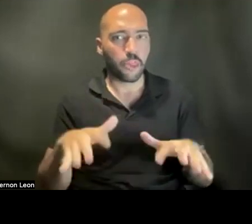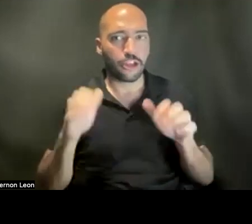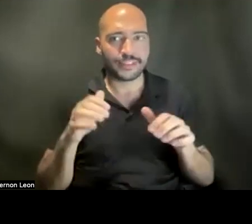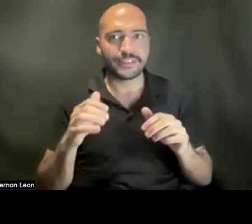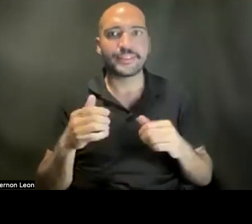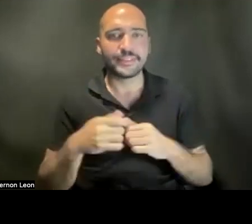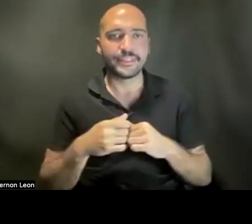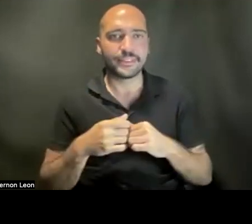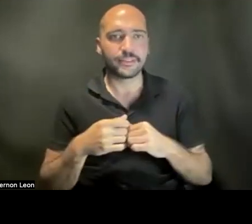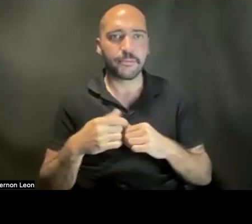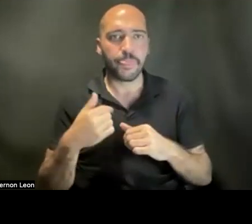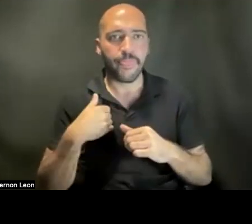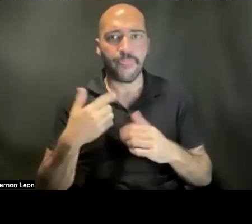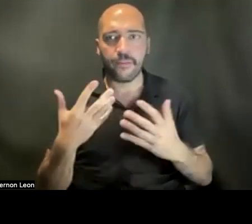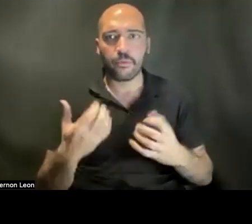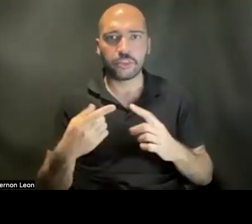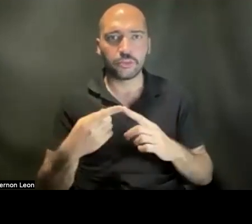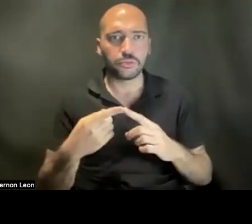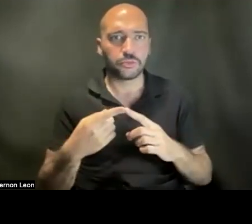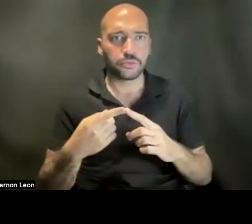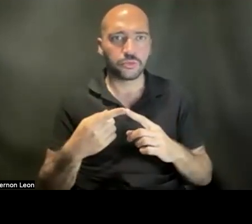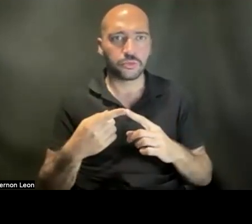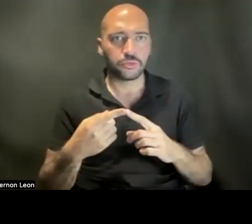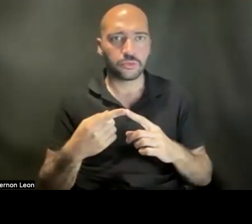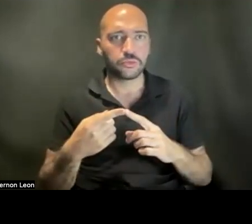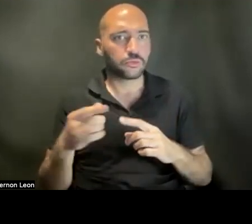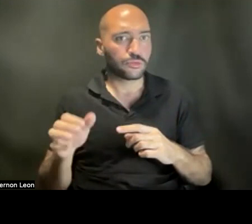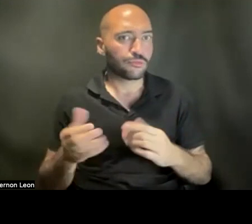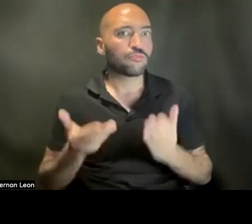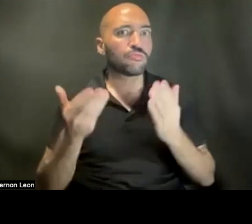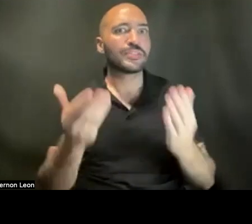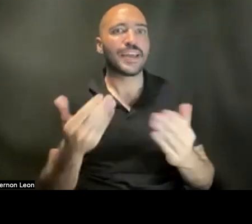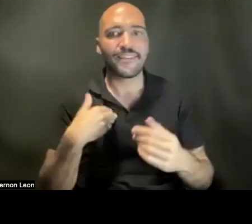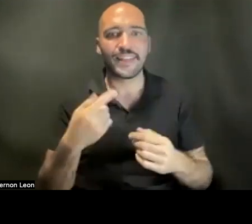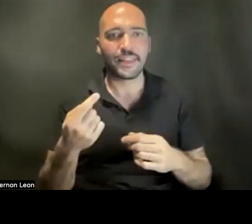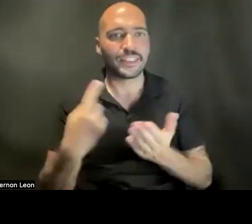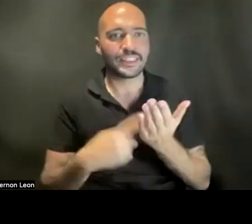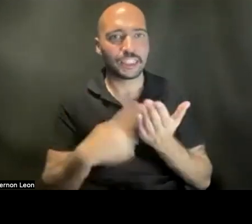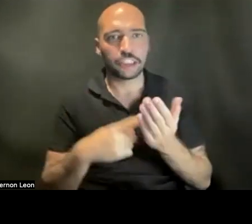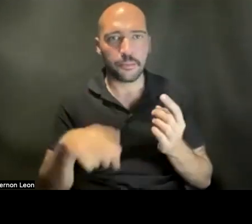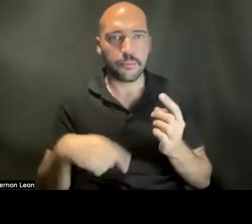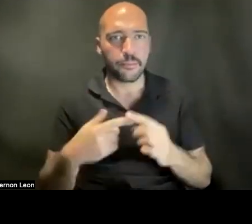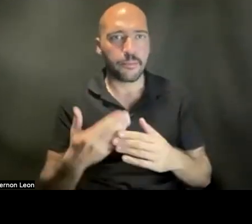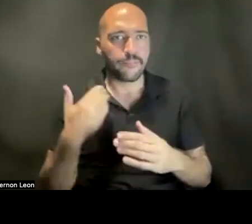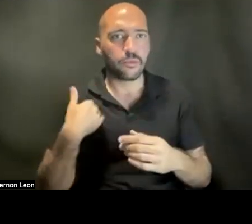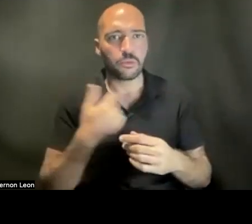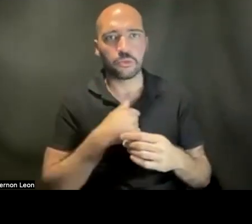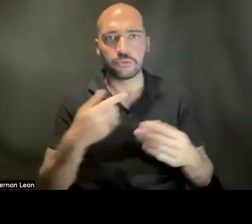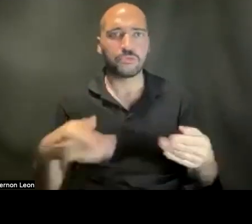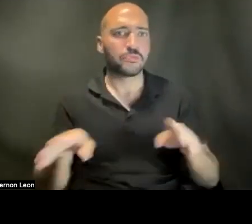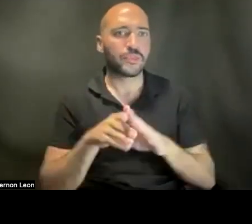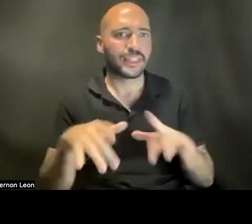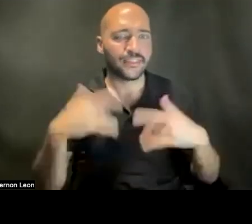audience that I'd like to kind of present to you and have a little discussion about before we leave the event for